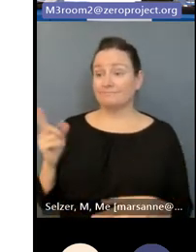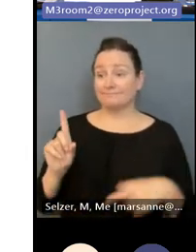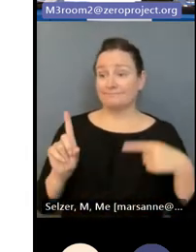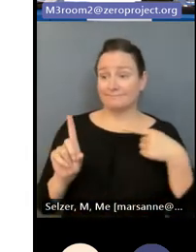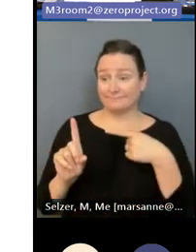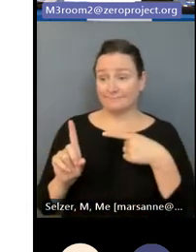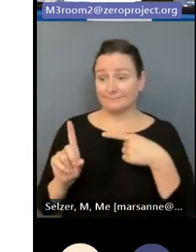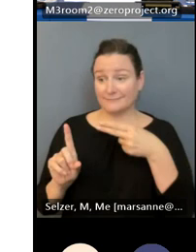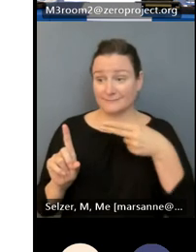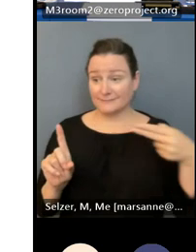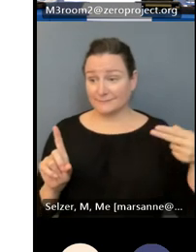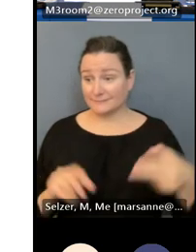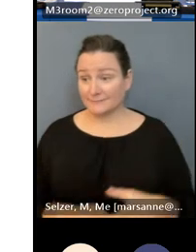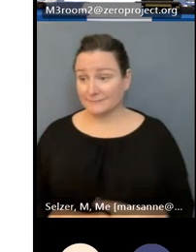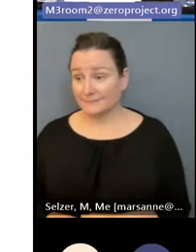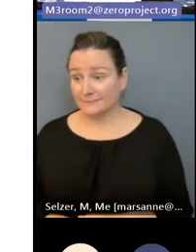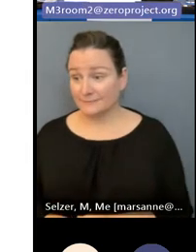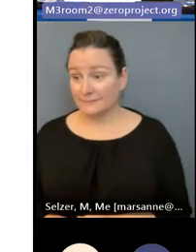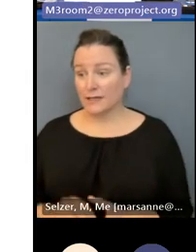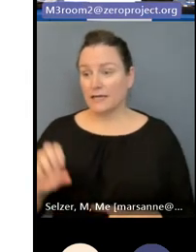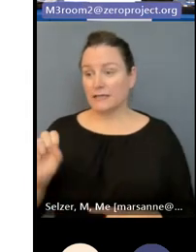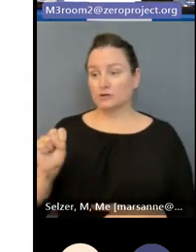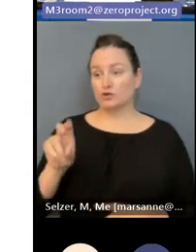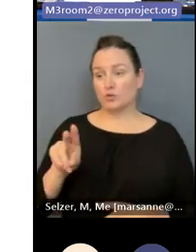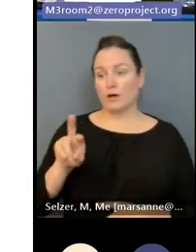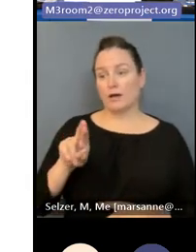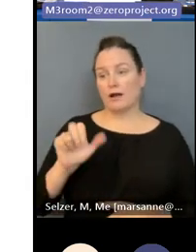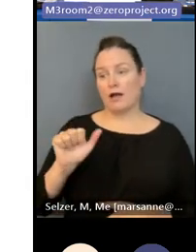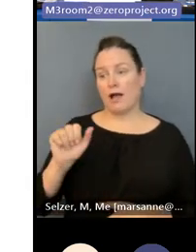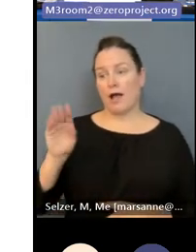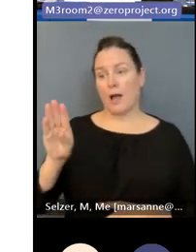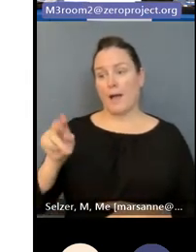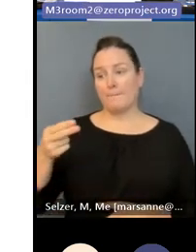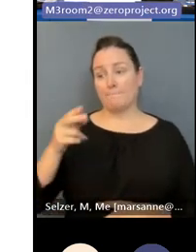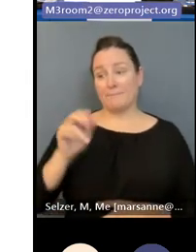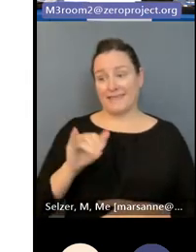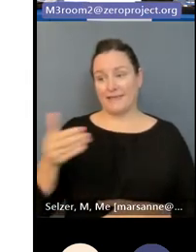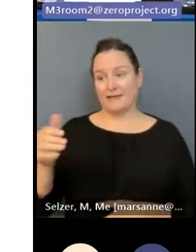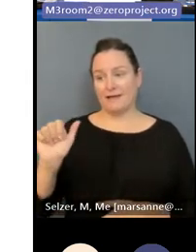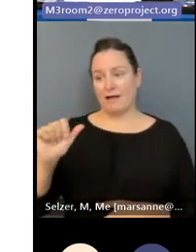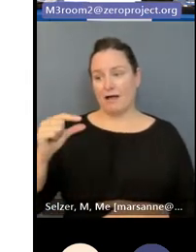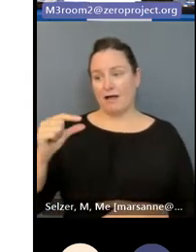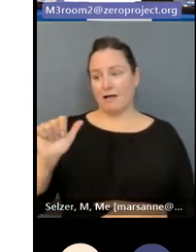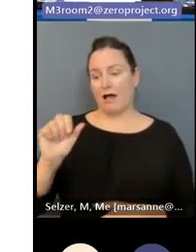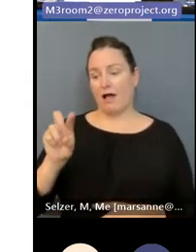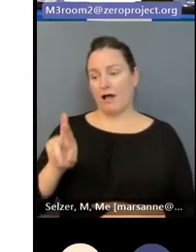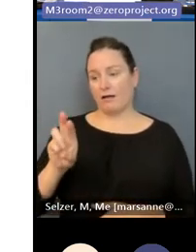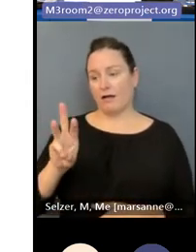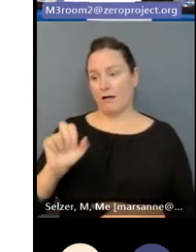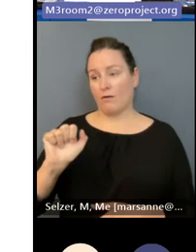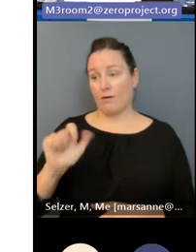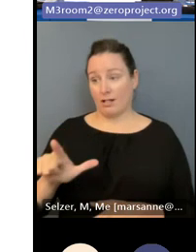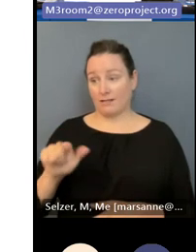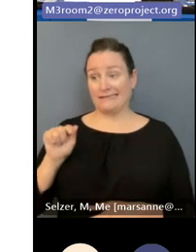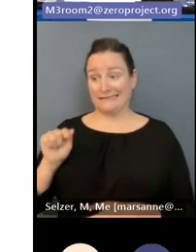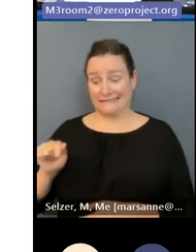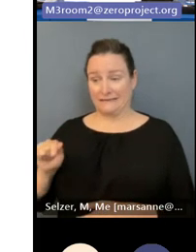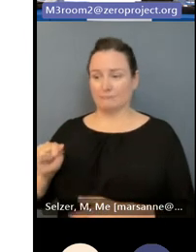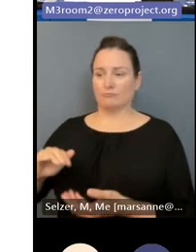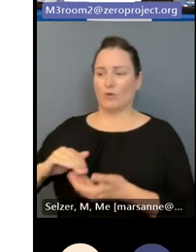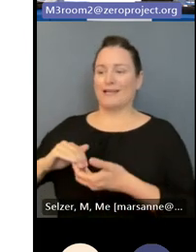Surabhi AGARWAL. Hi, I'm Surabhi AGARWAL. I'm here on behalf of my organization, Love for Life Rehabilitation